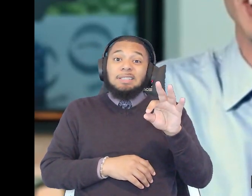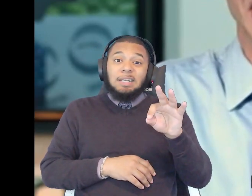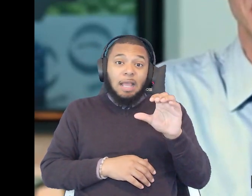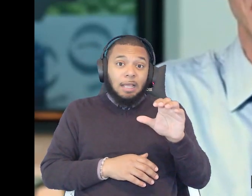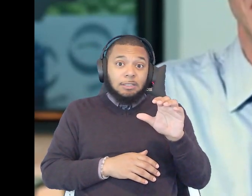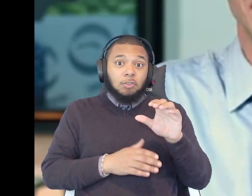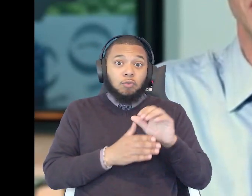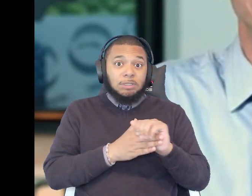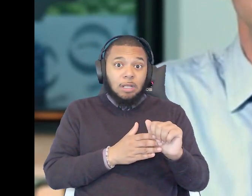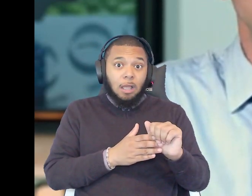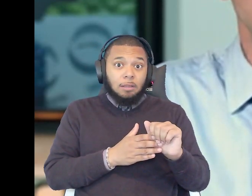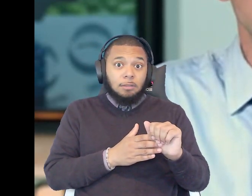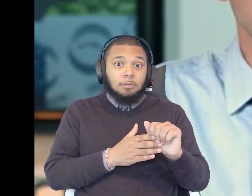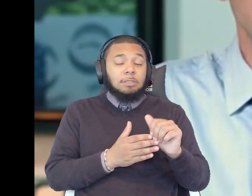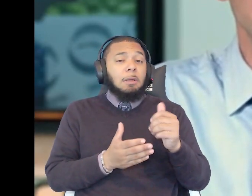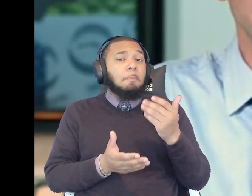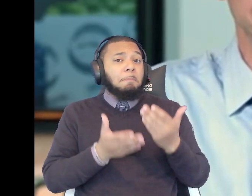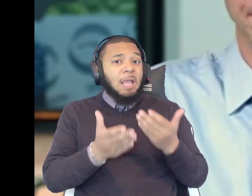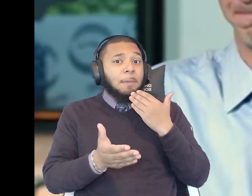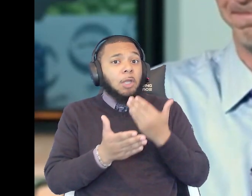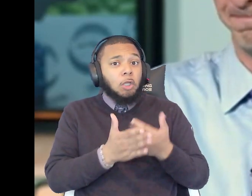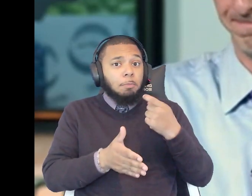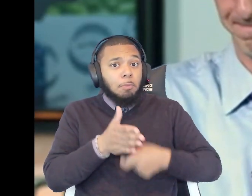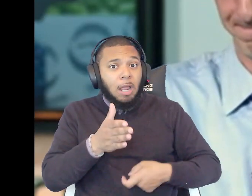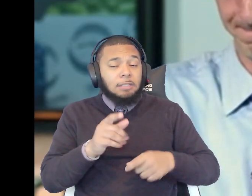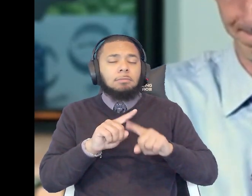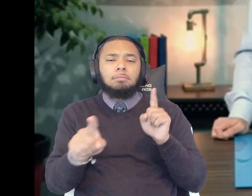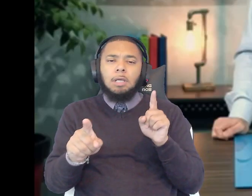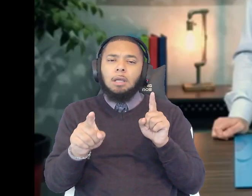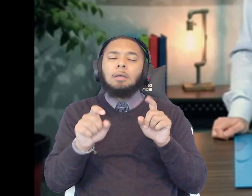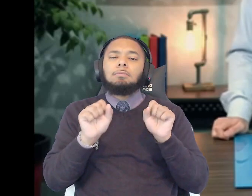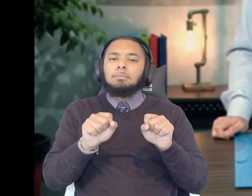company's financial health is deteriorating.